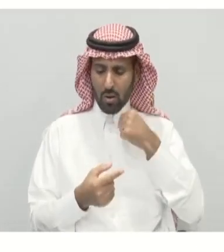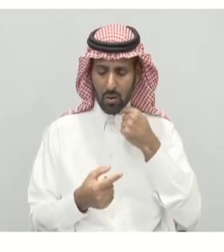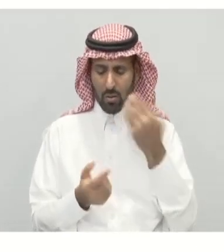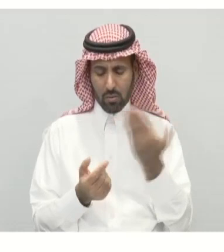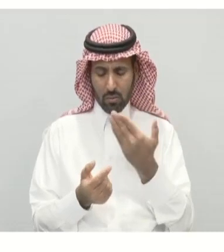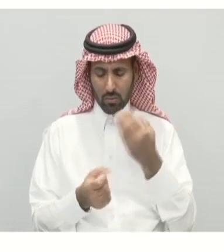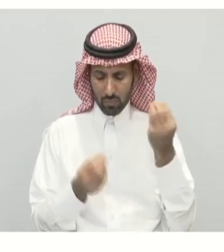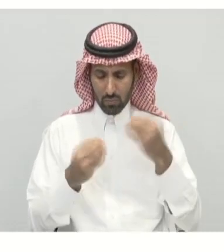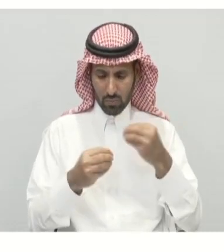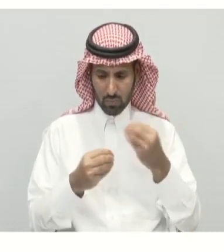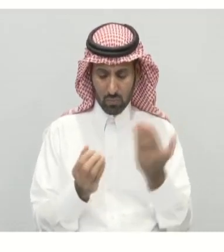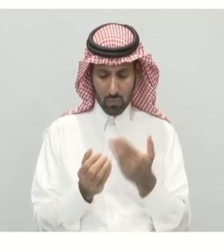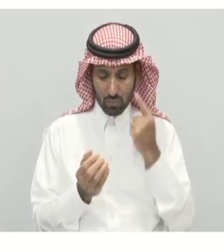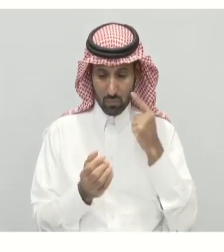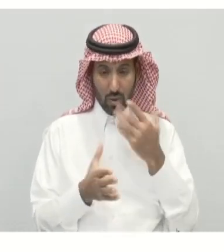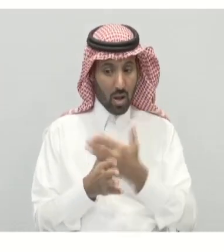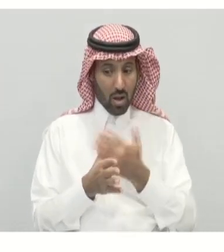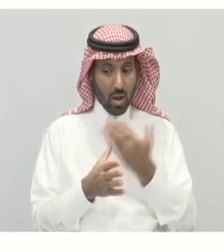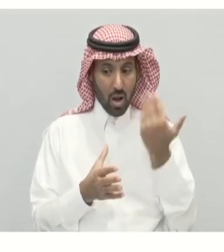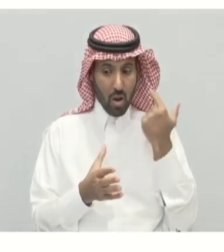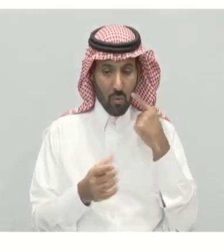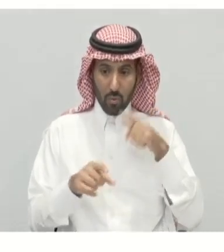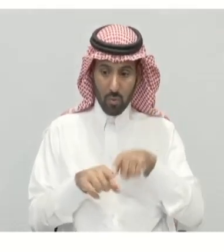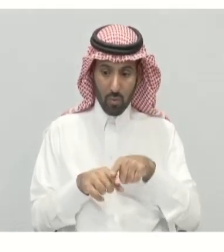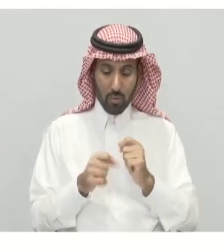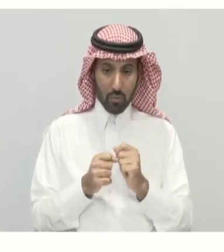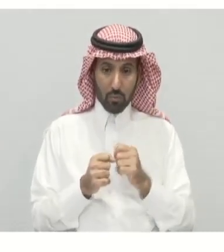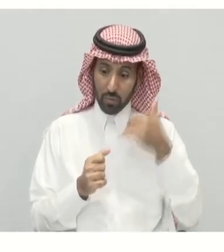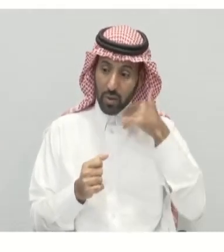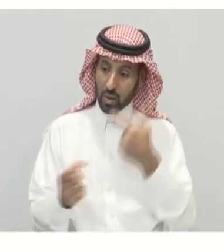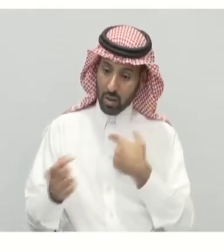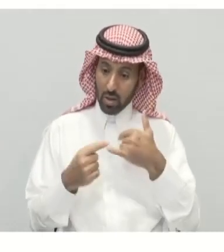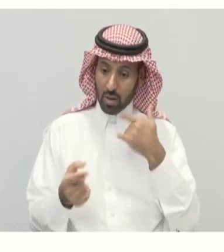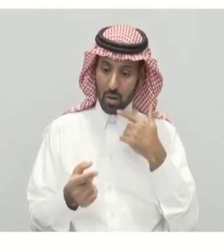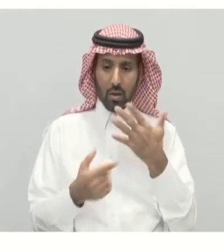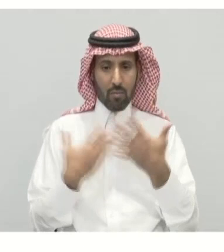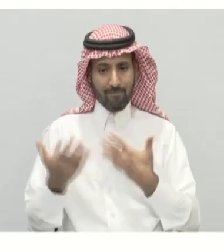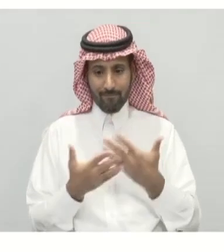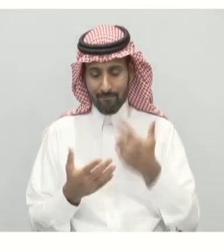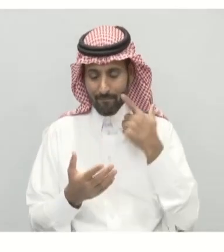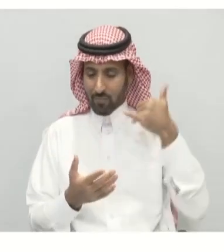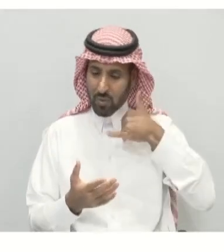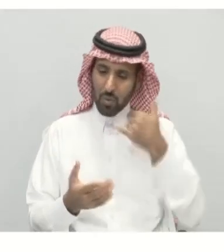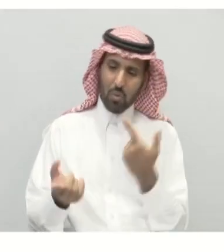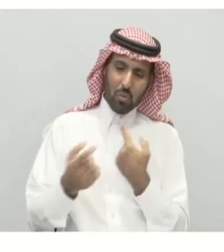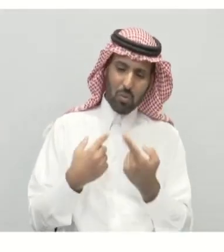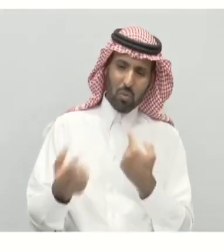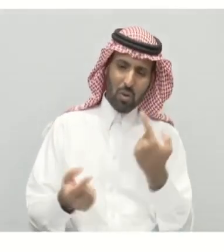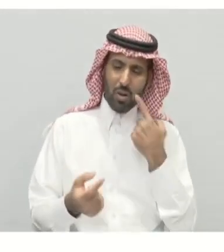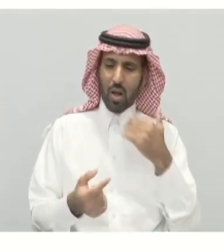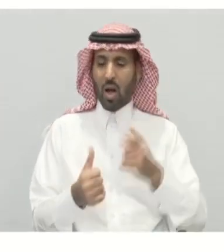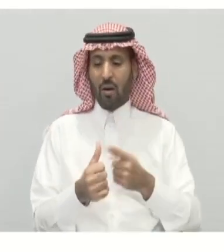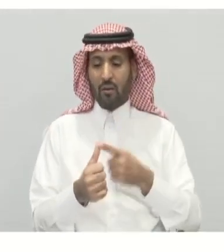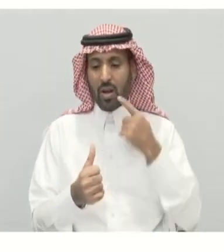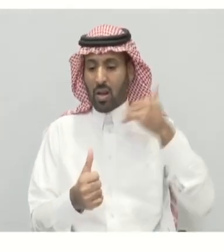done. Do you get calls from classmates? Sure. They're pretty nervous about calling you, so they call me